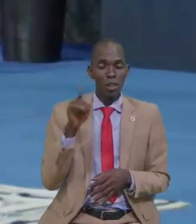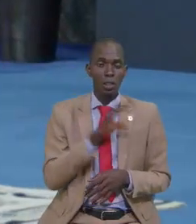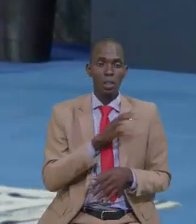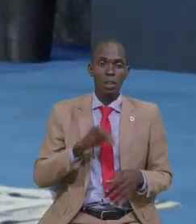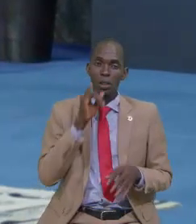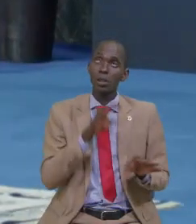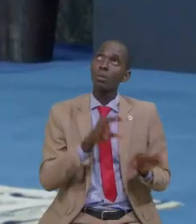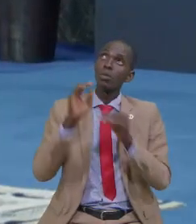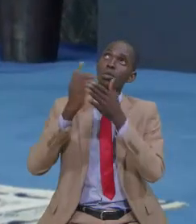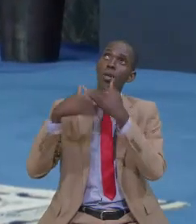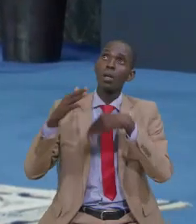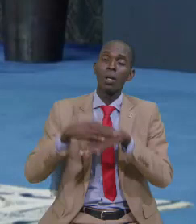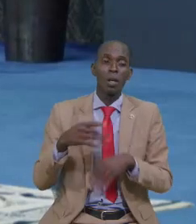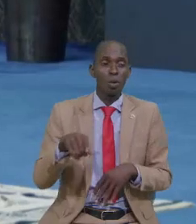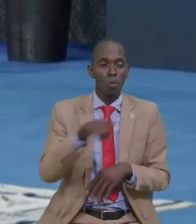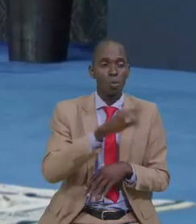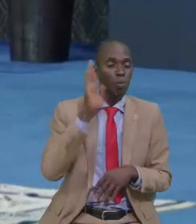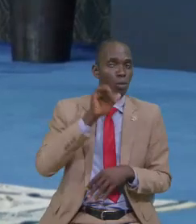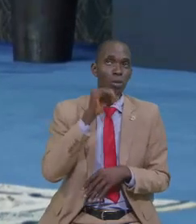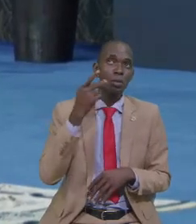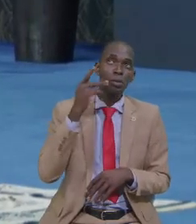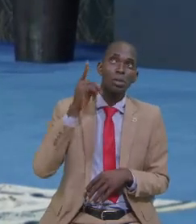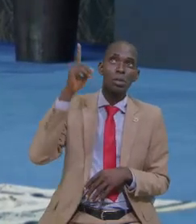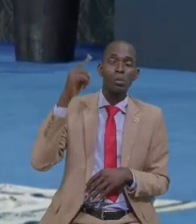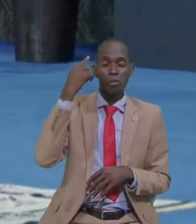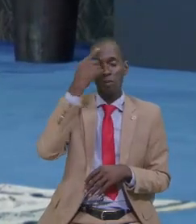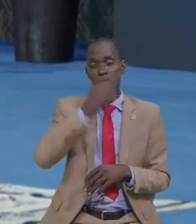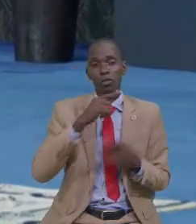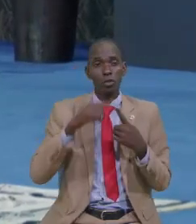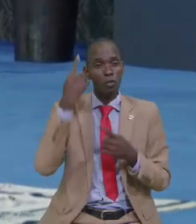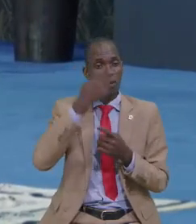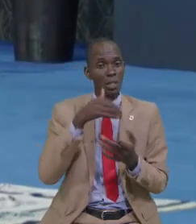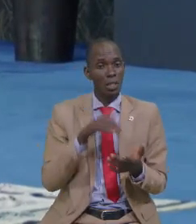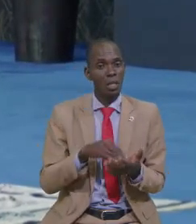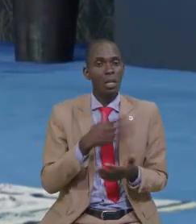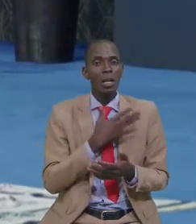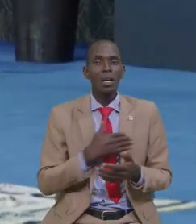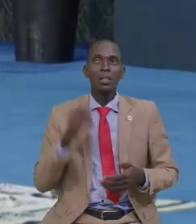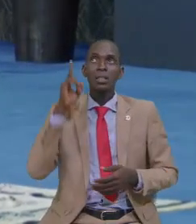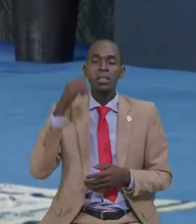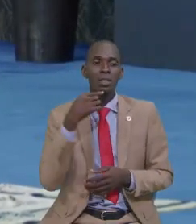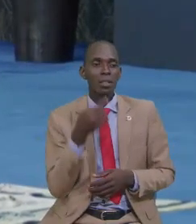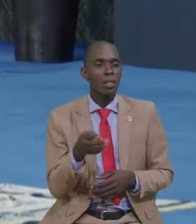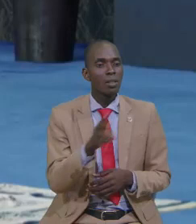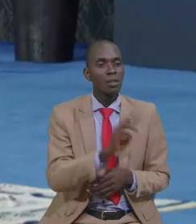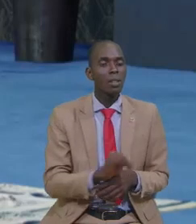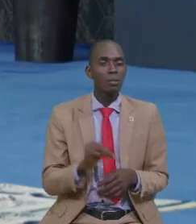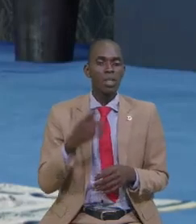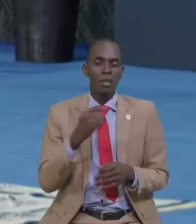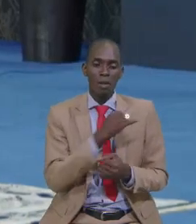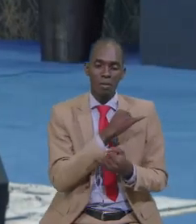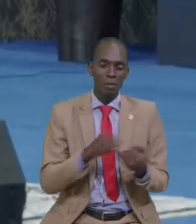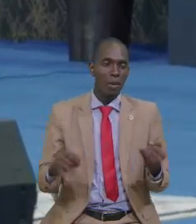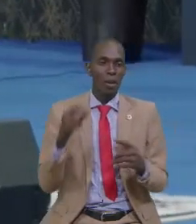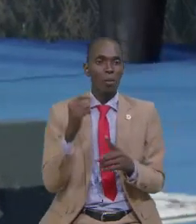see him face to face. And he told them the final word. The final word, that